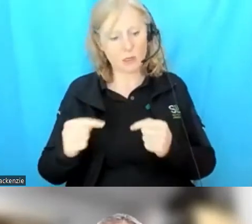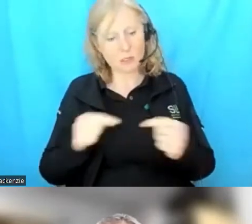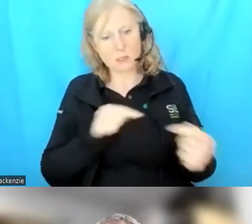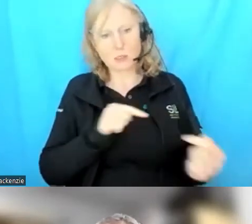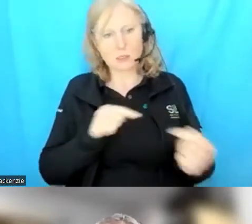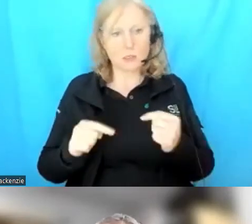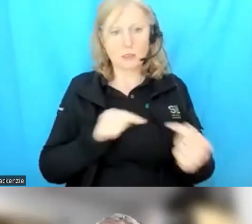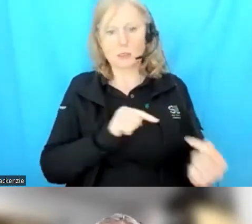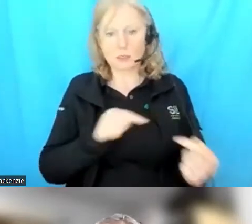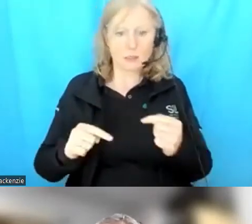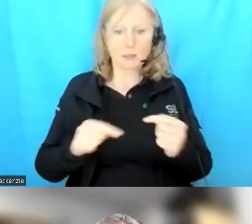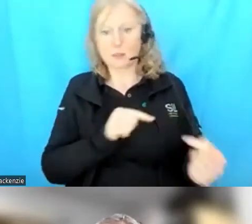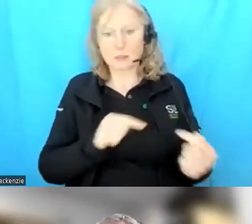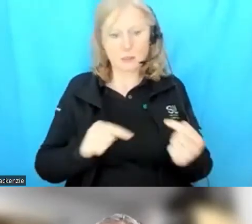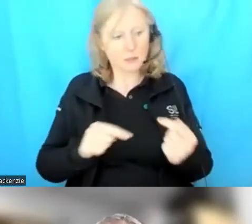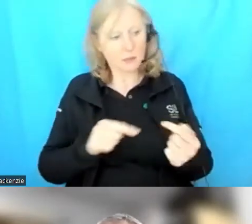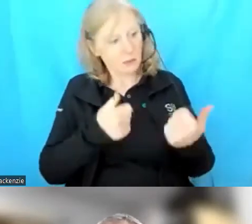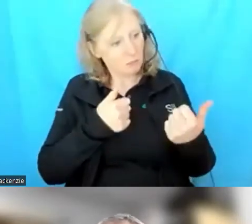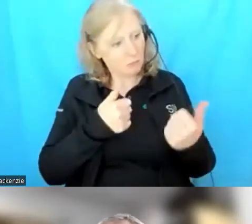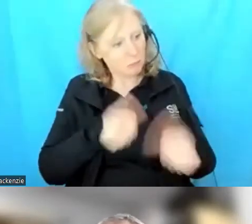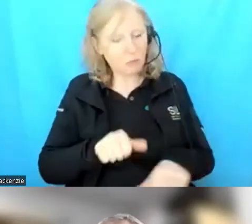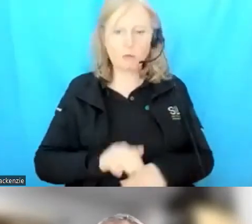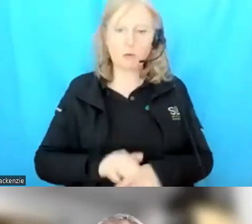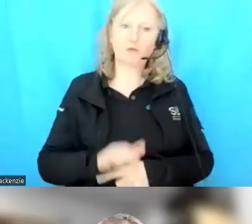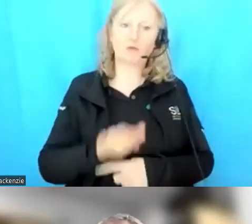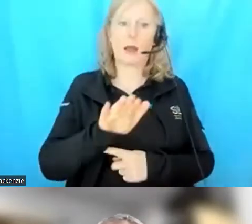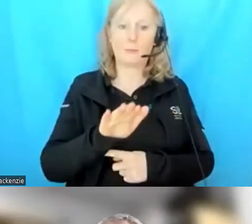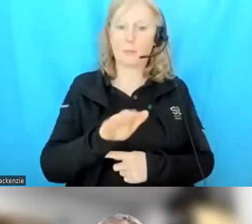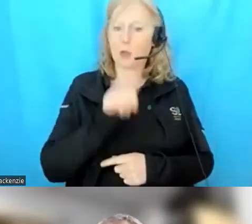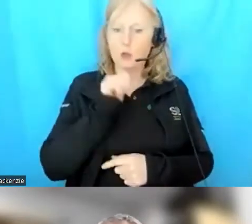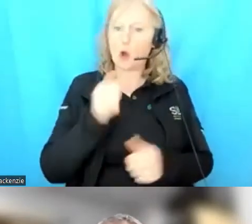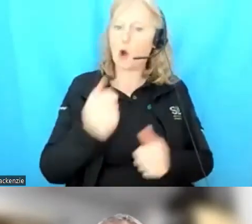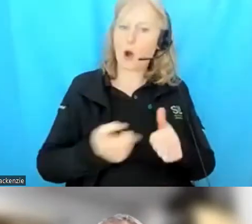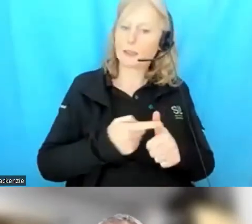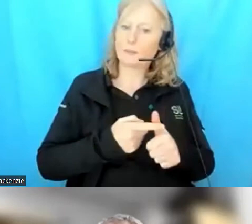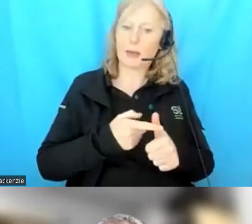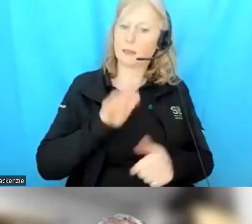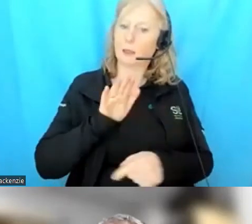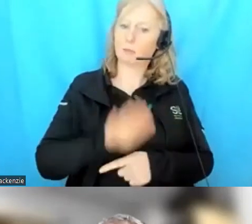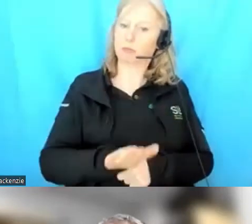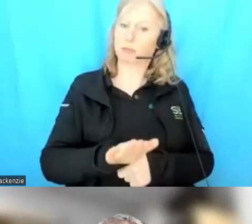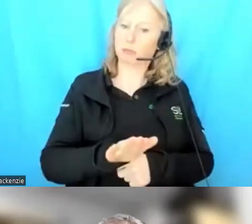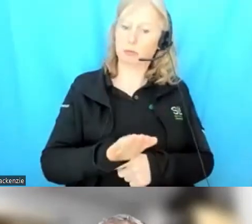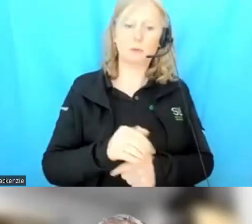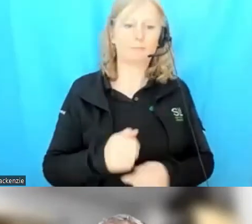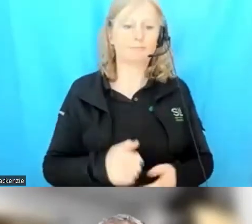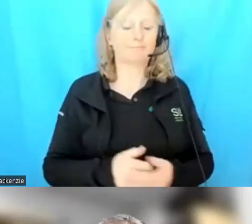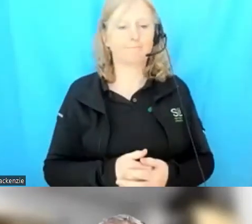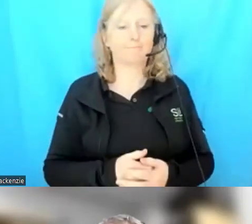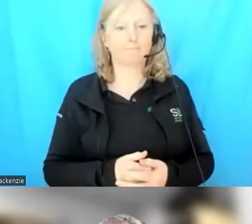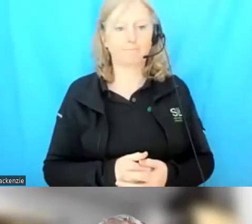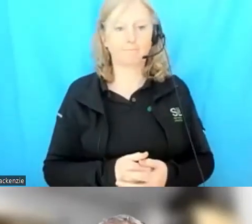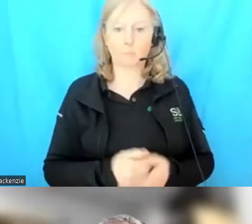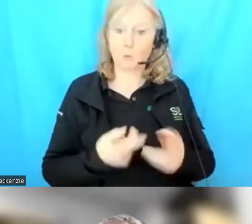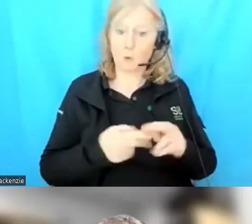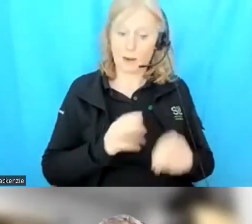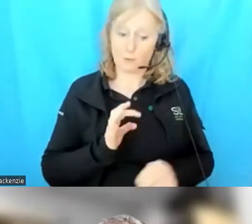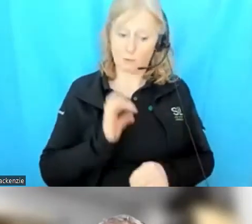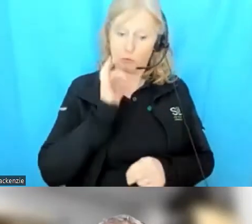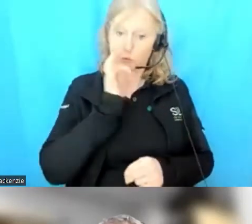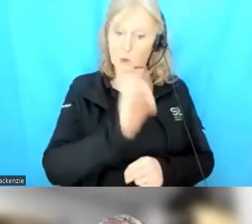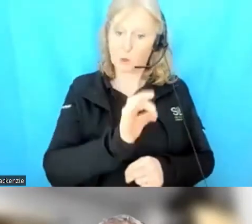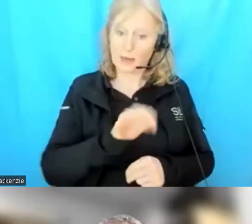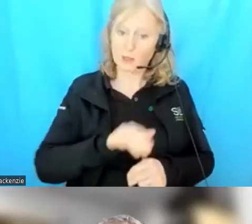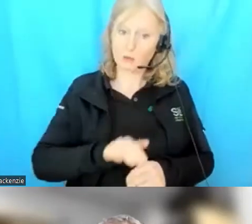to be able to get the ramp deployed. It's not something that happens automatically. So there's a question about, if somebody requests a ramp to